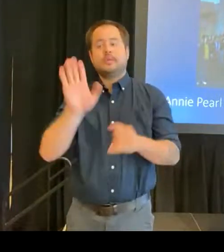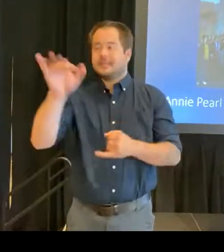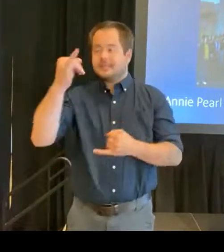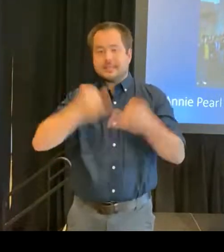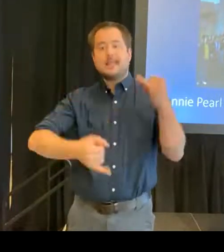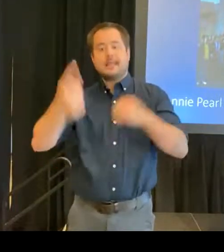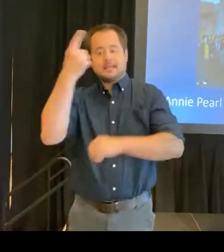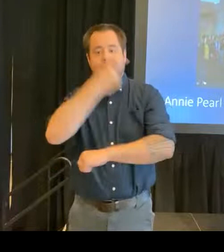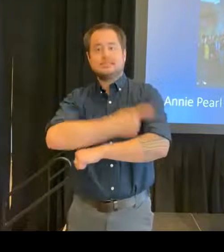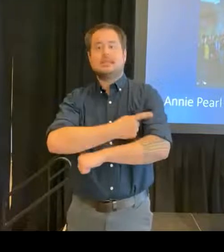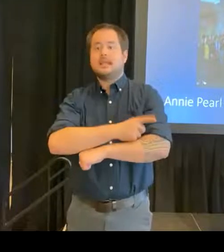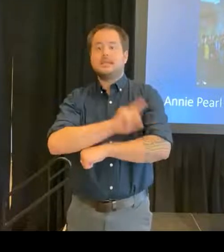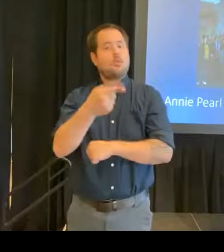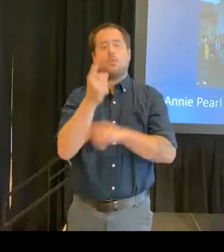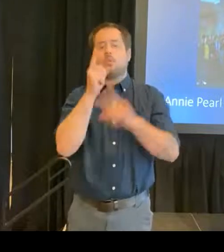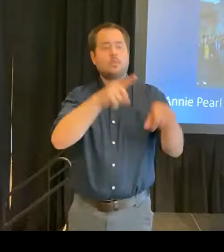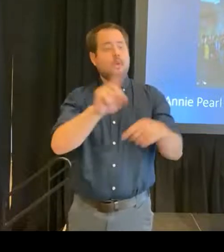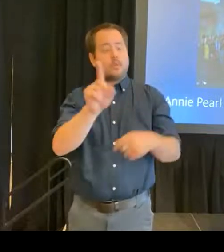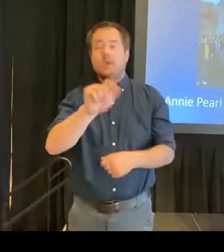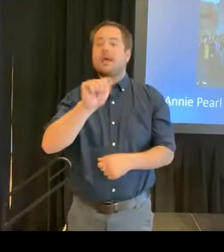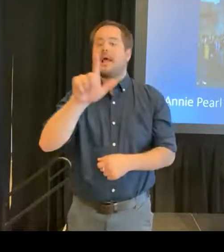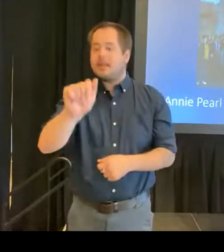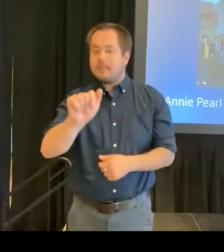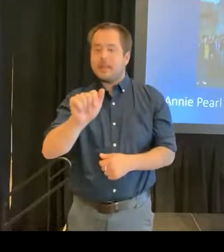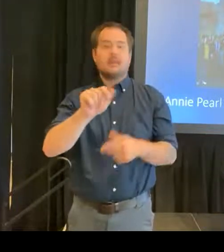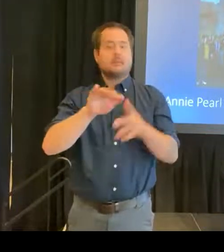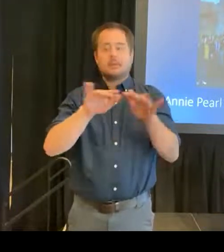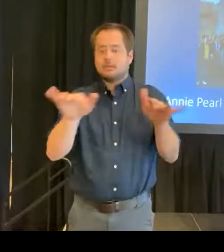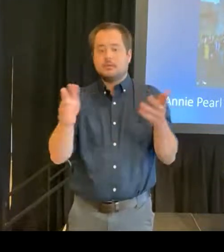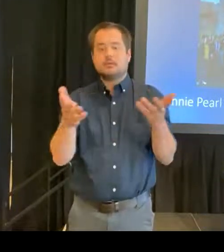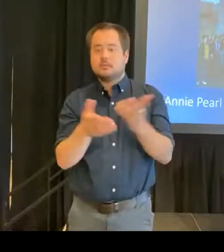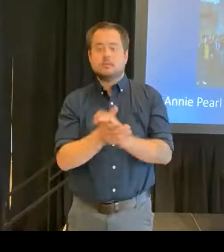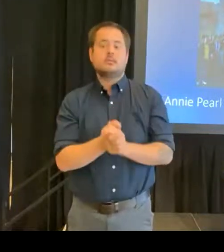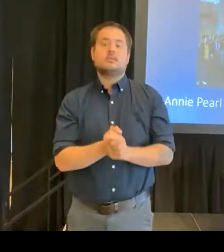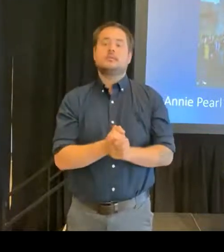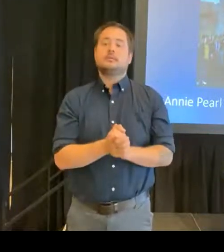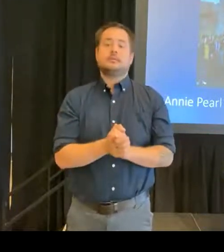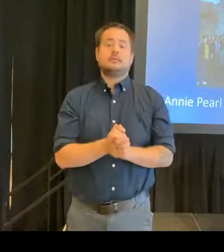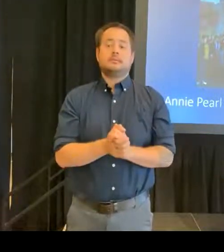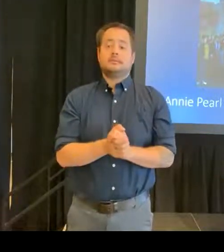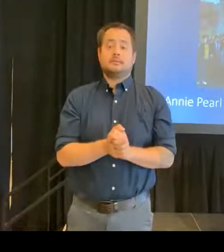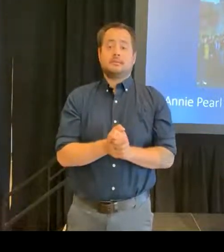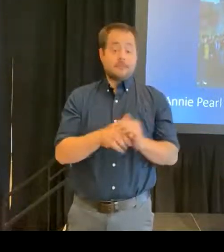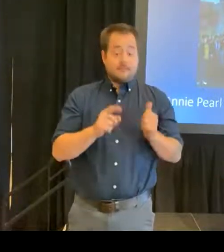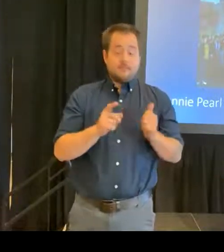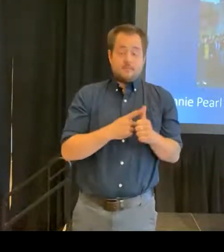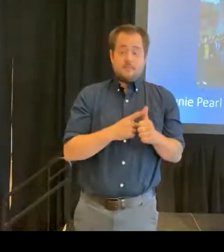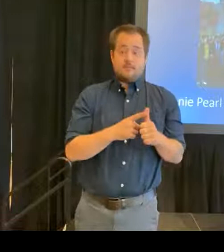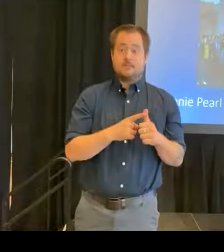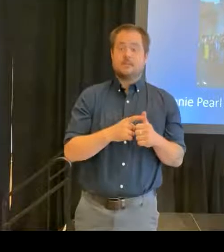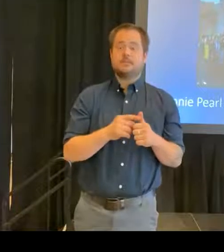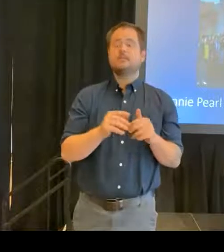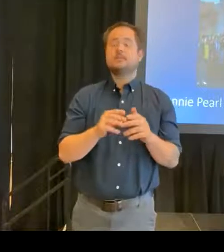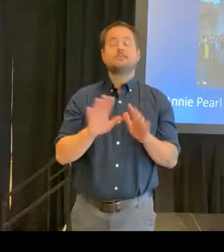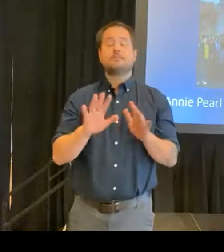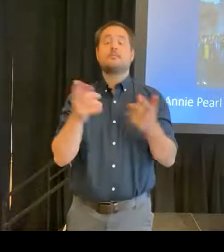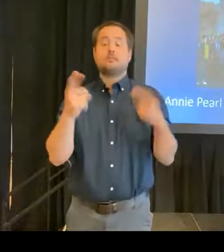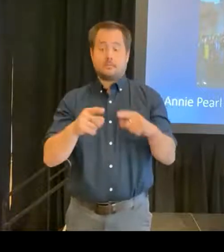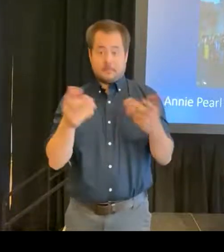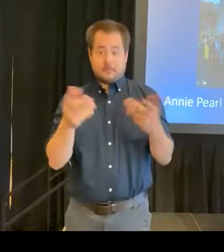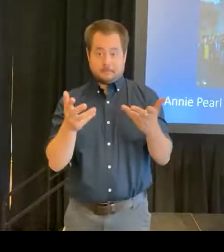notice, he only went to places like Alabama or something like that, when he first, but what happened